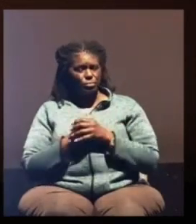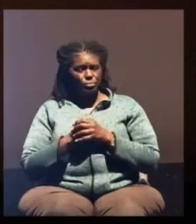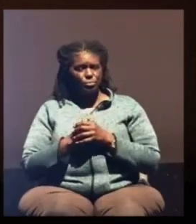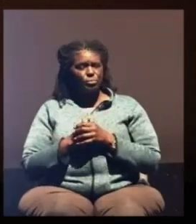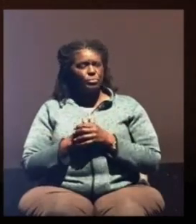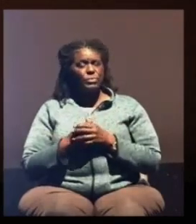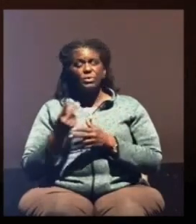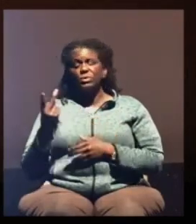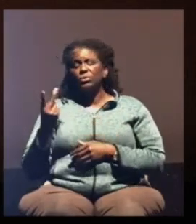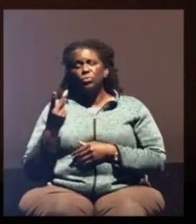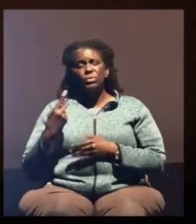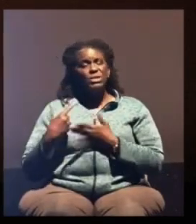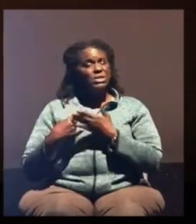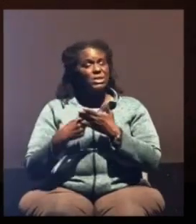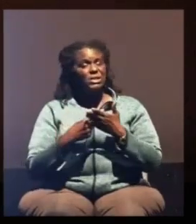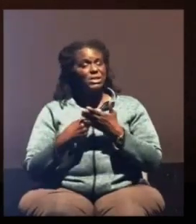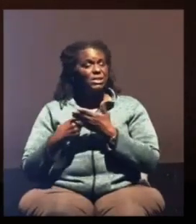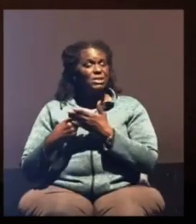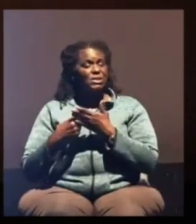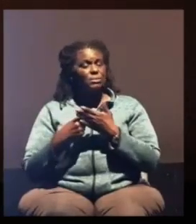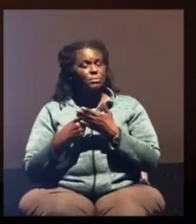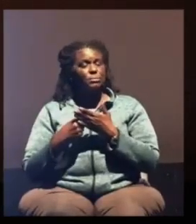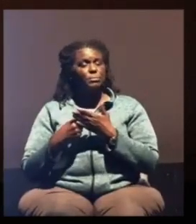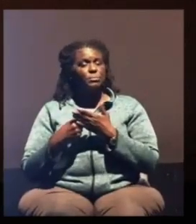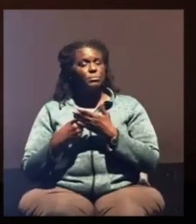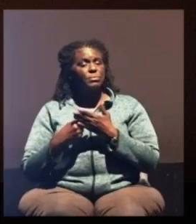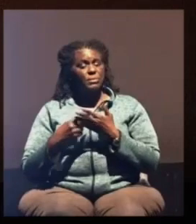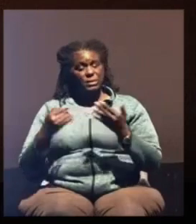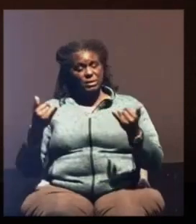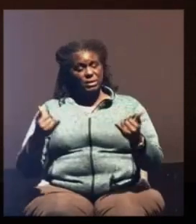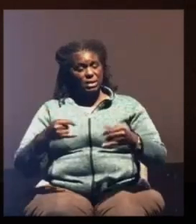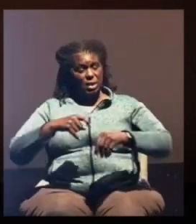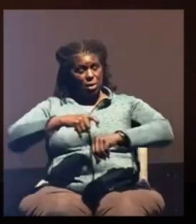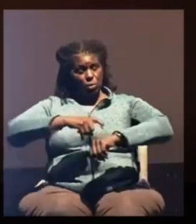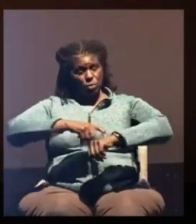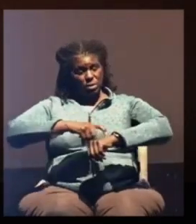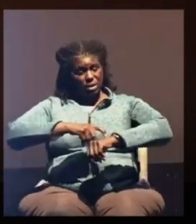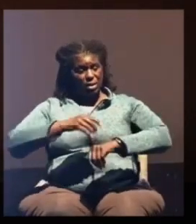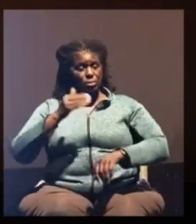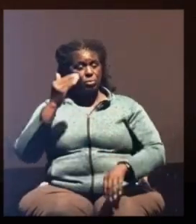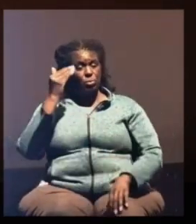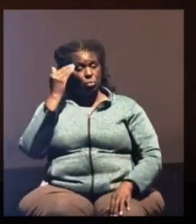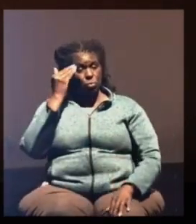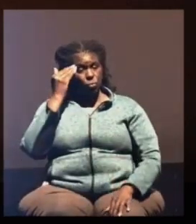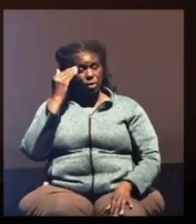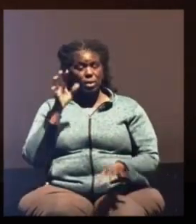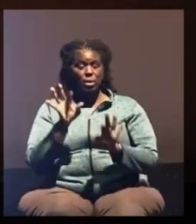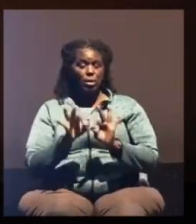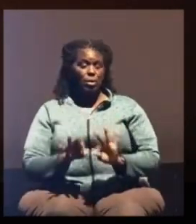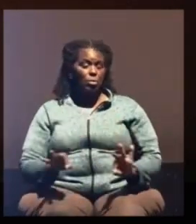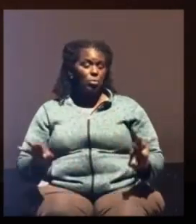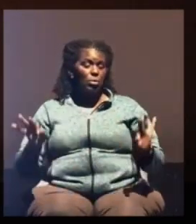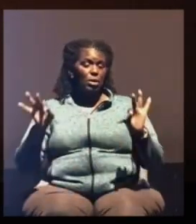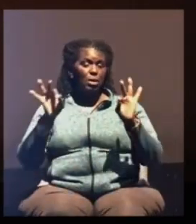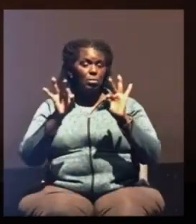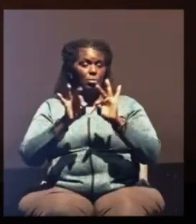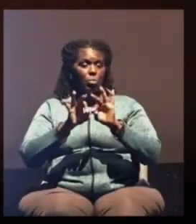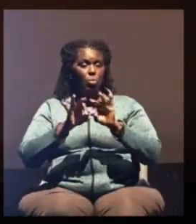you, the simple idea of our talk, is it's time to recognize the importance of